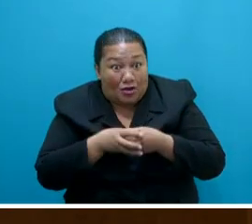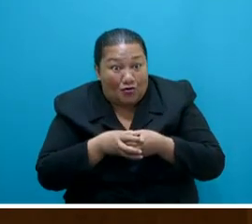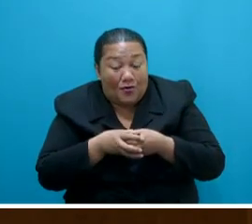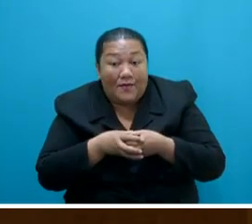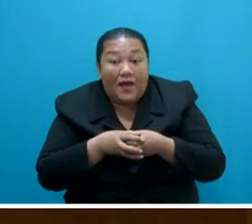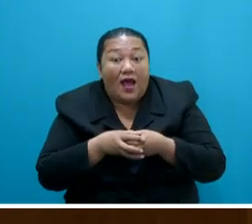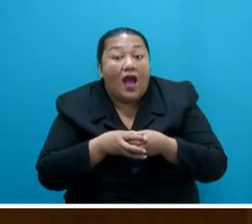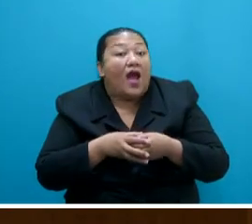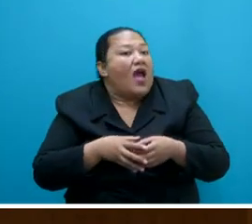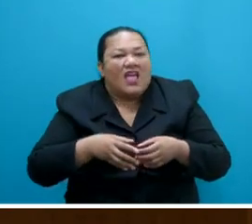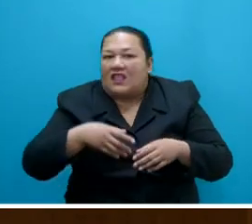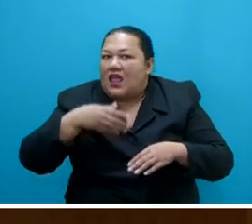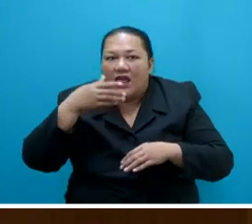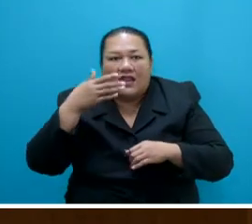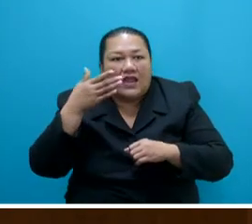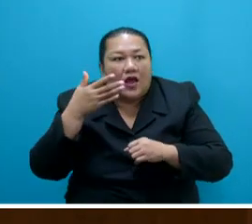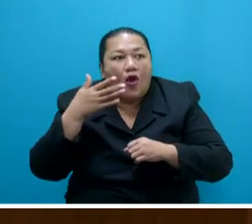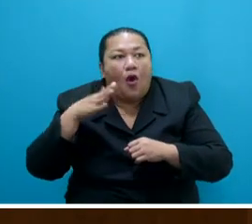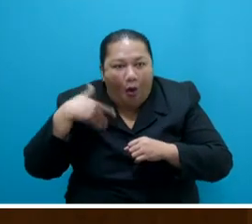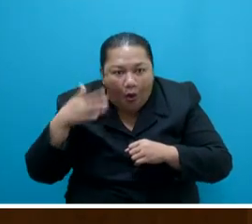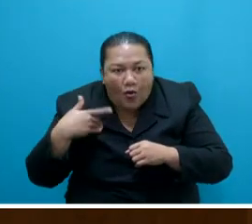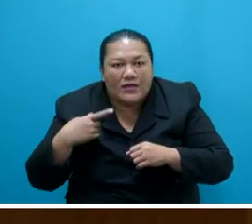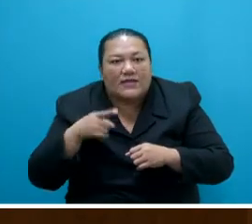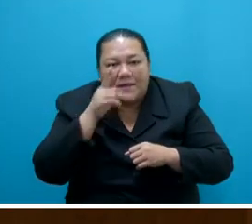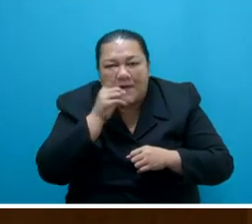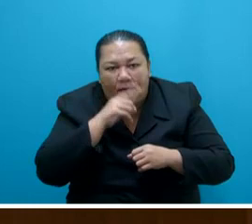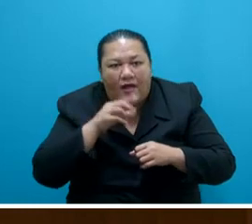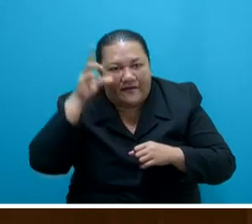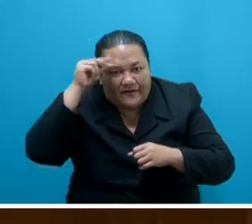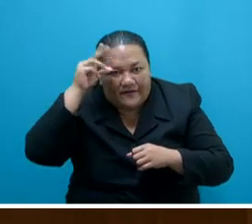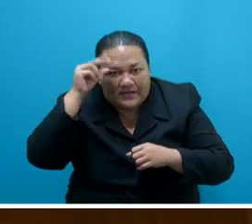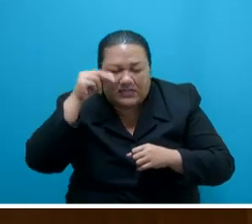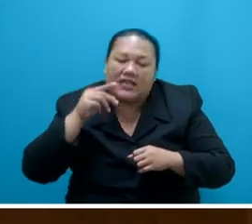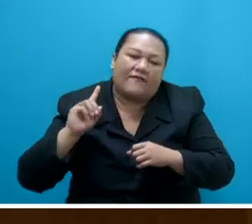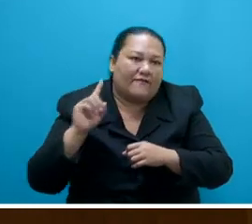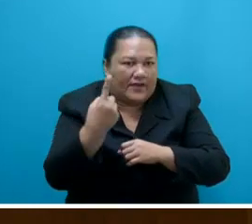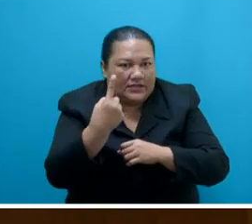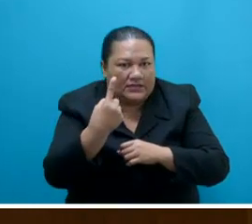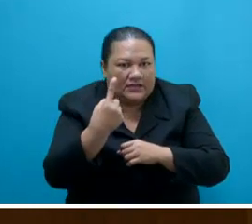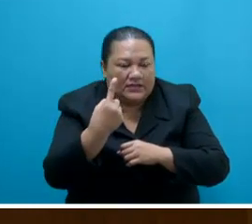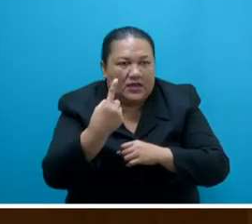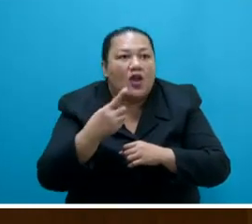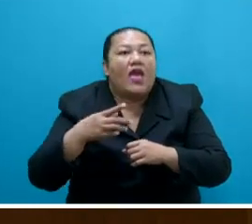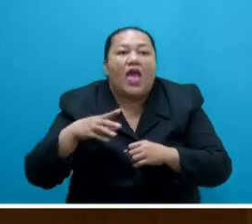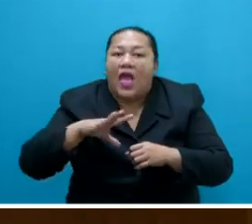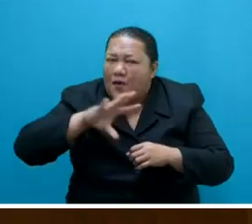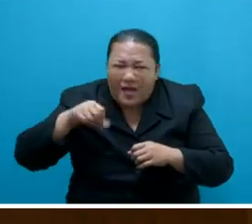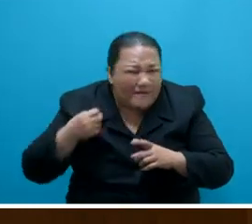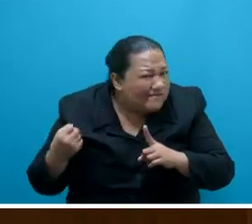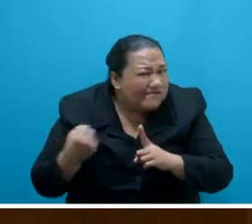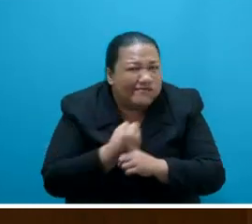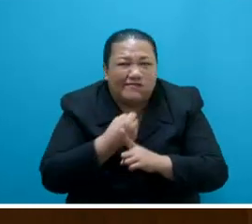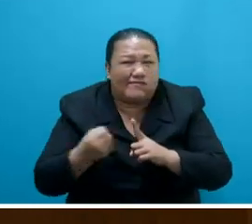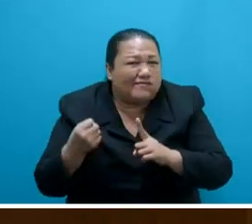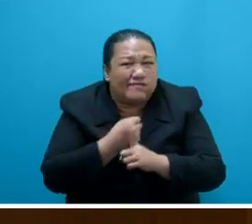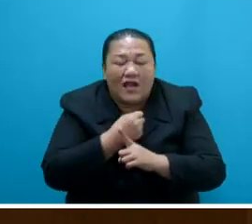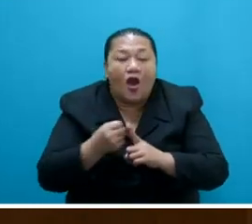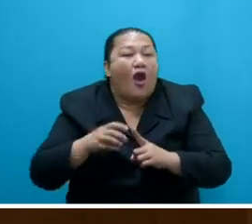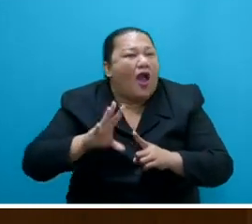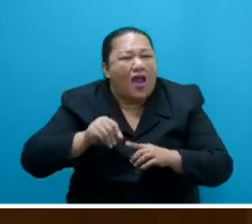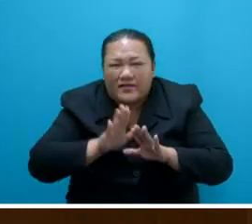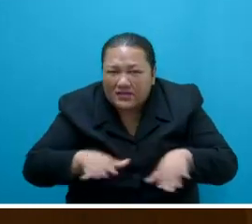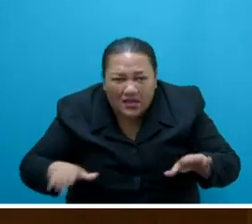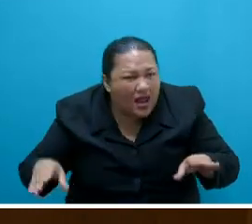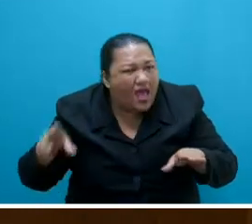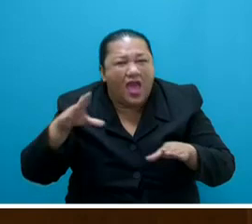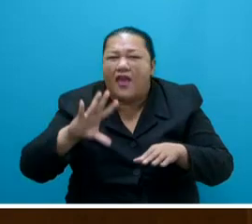not an ethno-nationalist rebel. We are a government that fights for every Fijian, every child, every